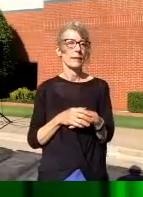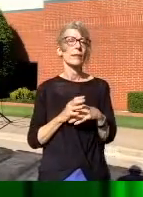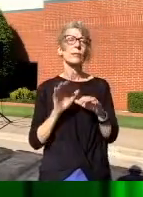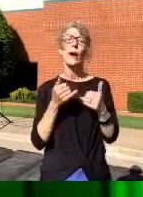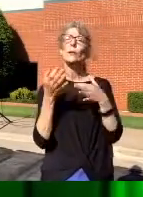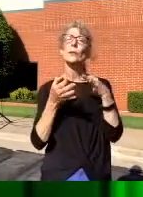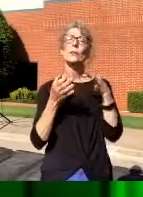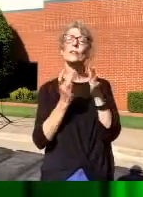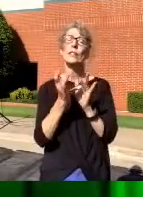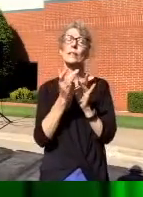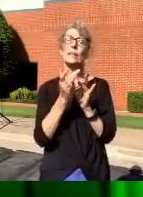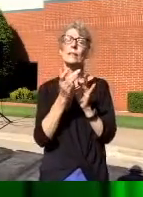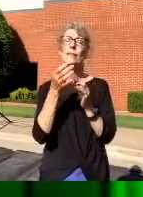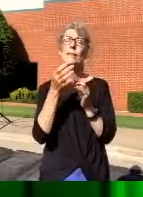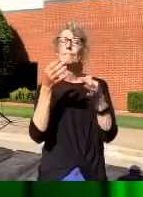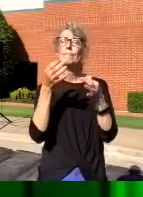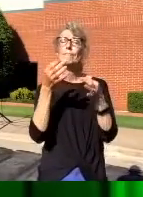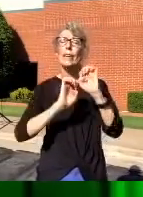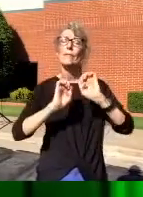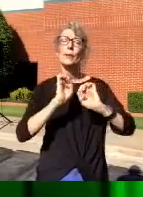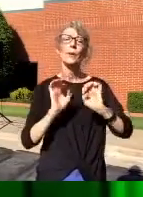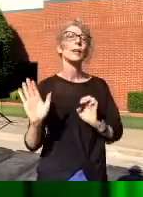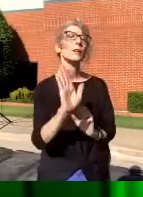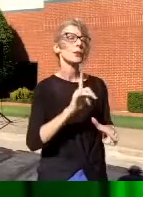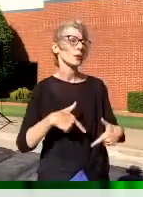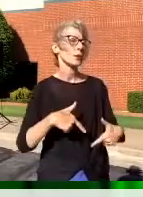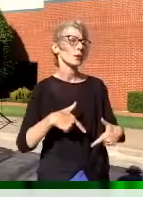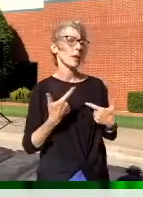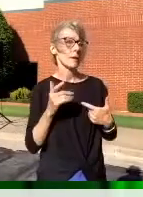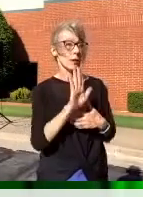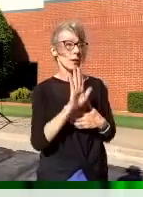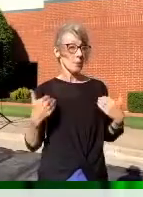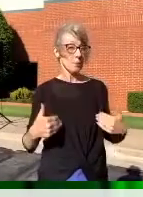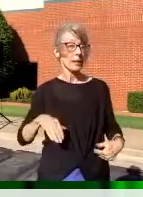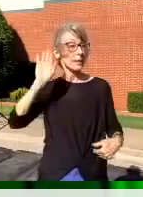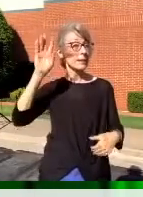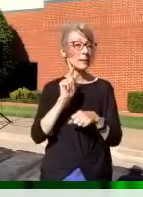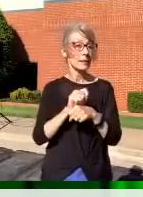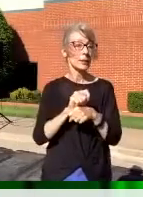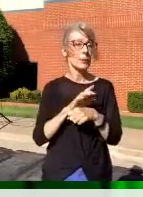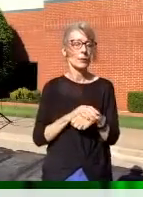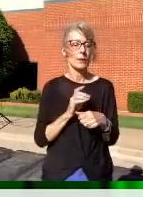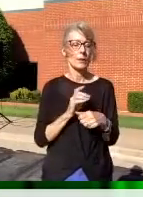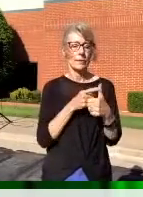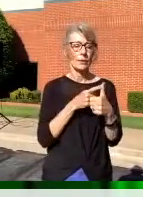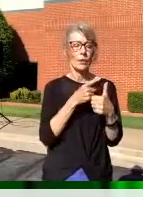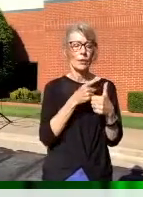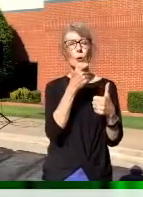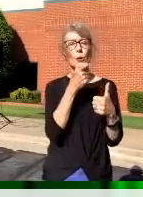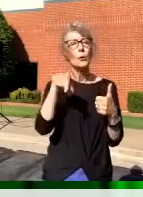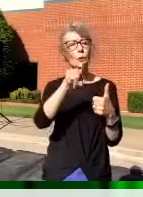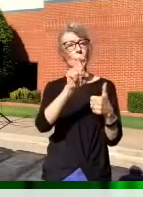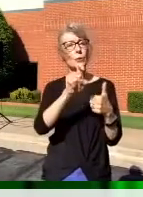stewardship of his temple, which is your body, here's my 5 questions. Number 1, who do you need to forgive?